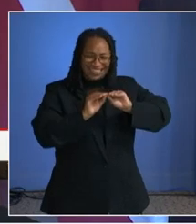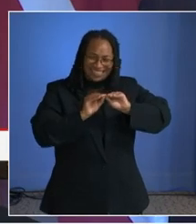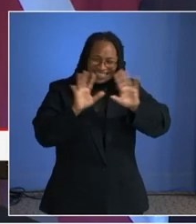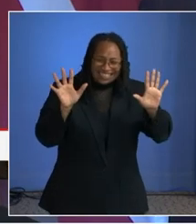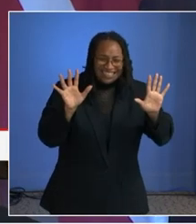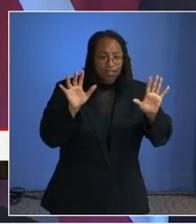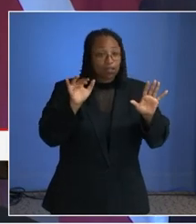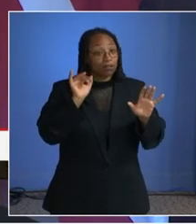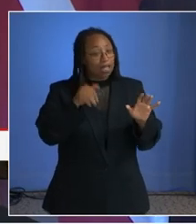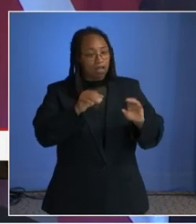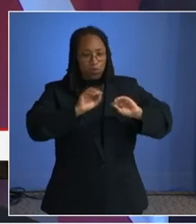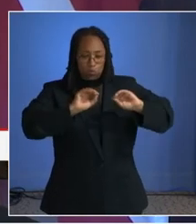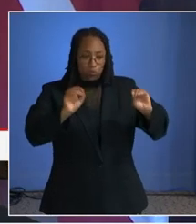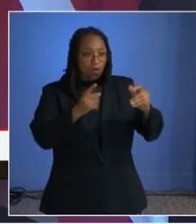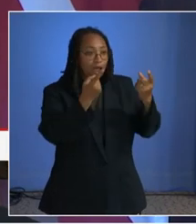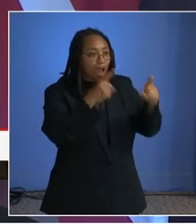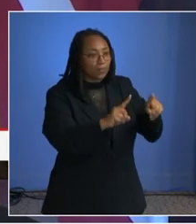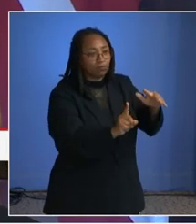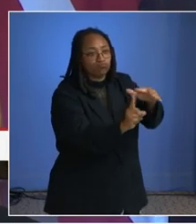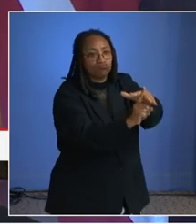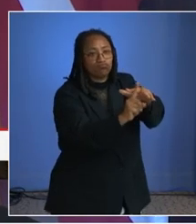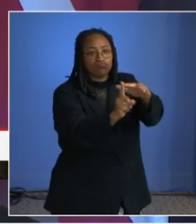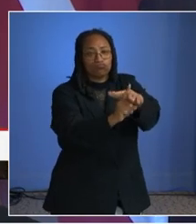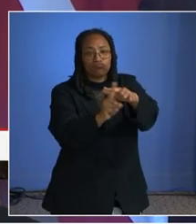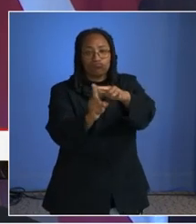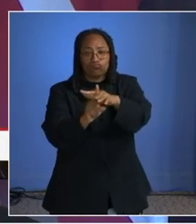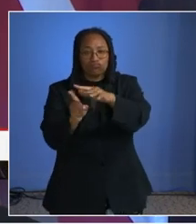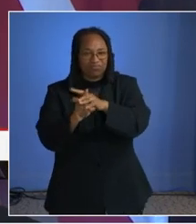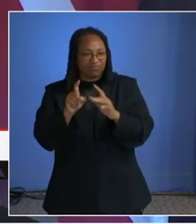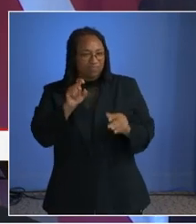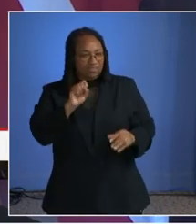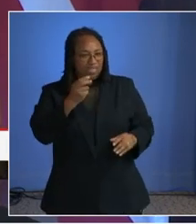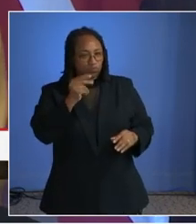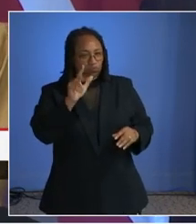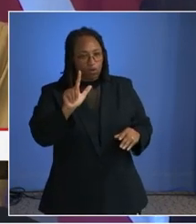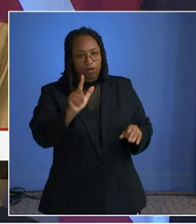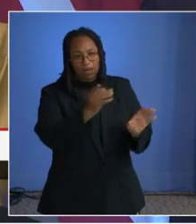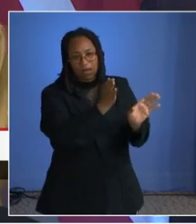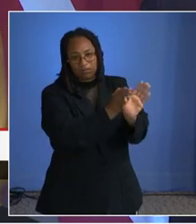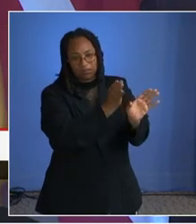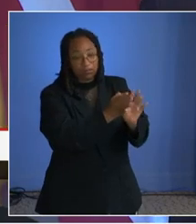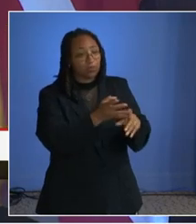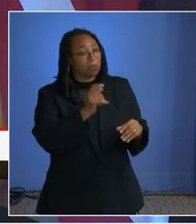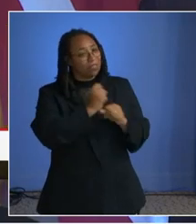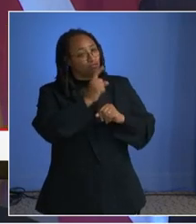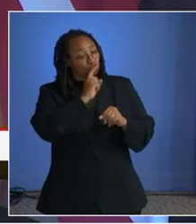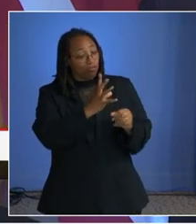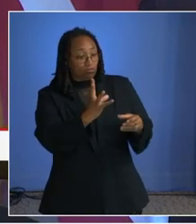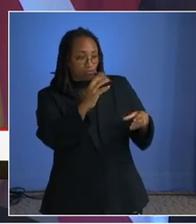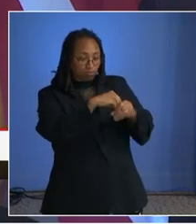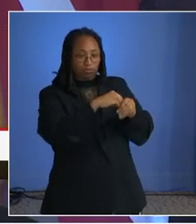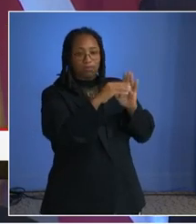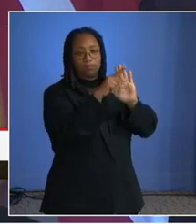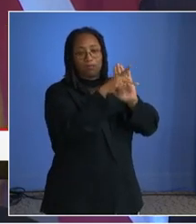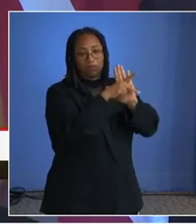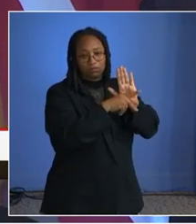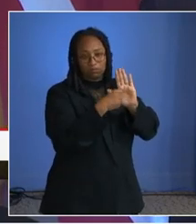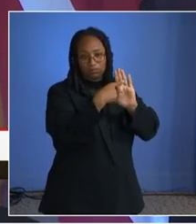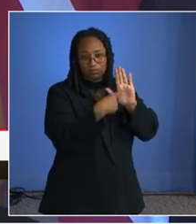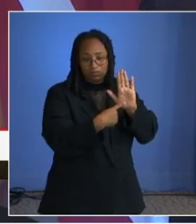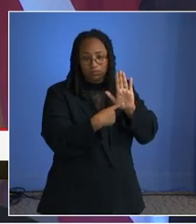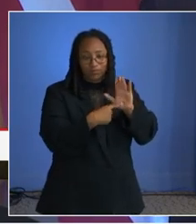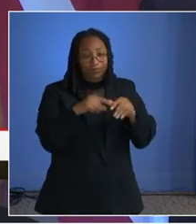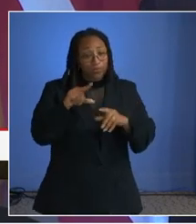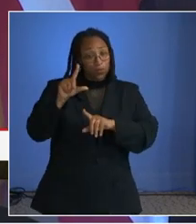and policy in place. When I issued that mayor's order in 2017, it was among the most, if not the